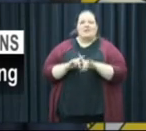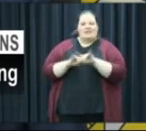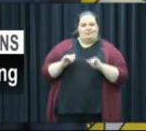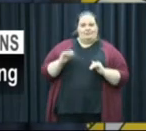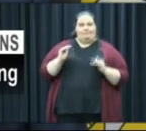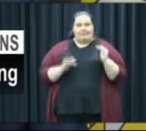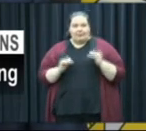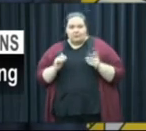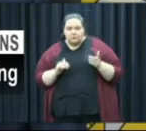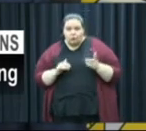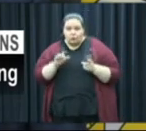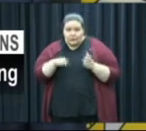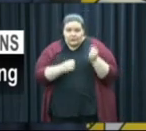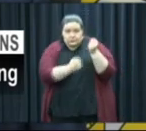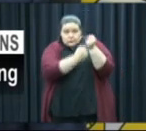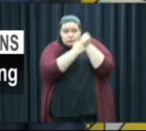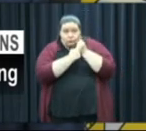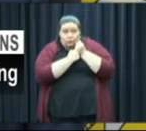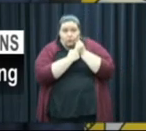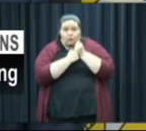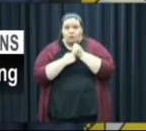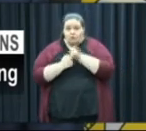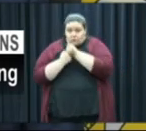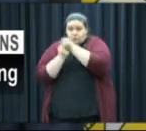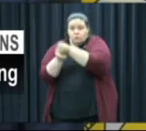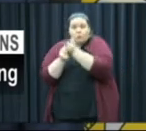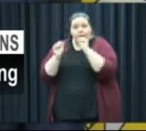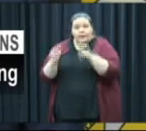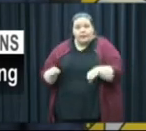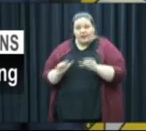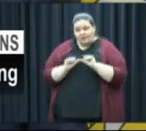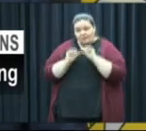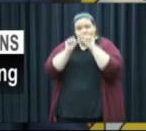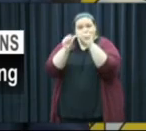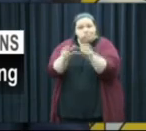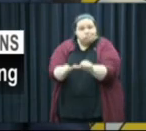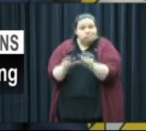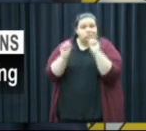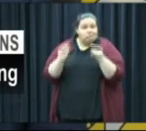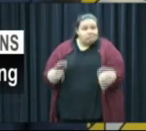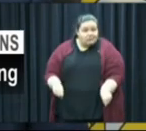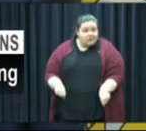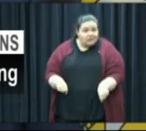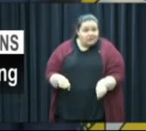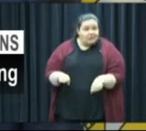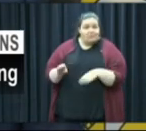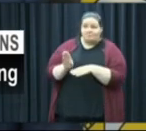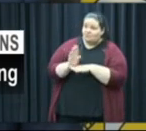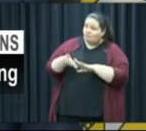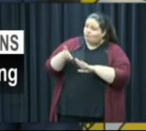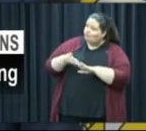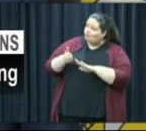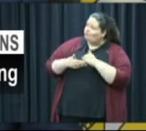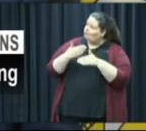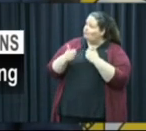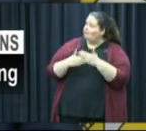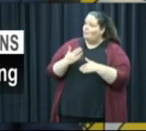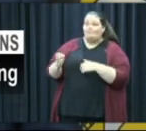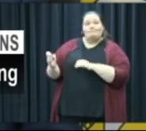where we are so that they get up and running, they're sustainable for the long haul, and that we can get back to a